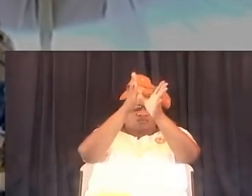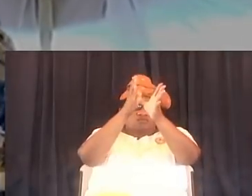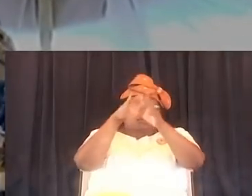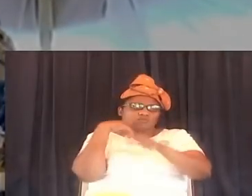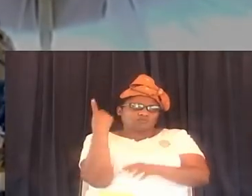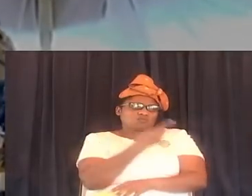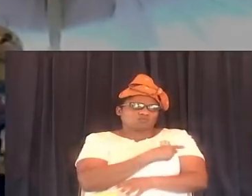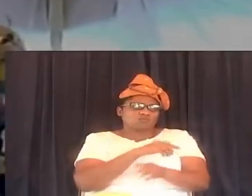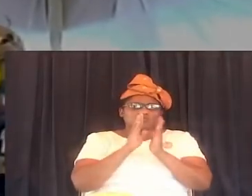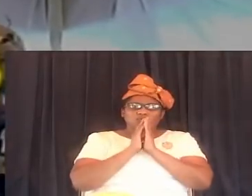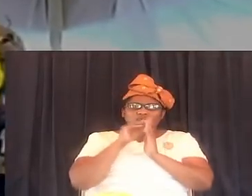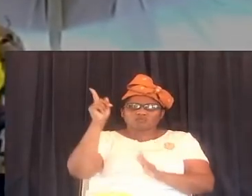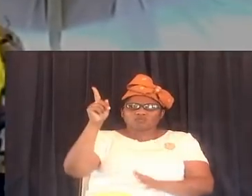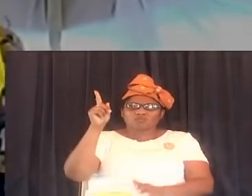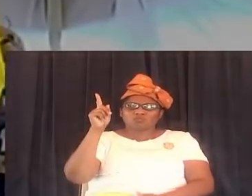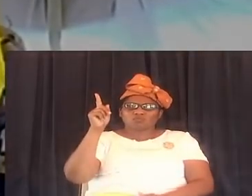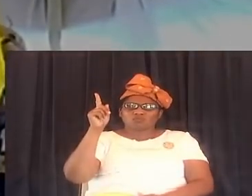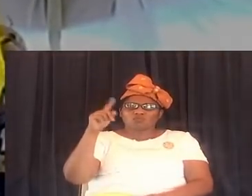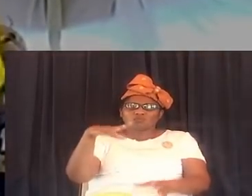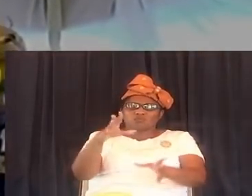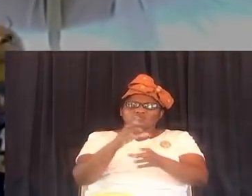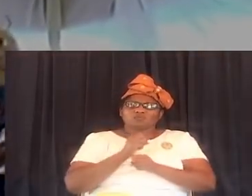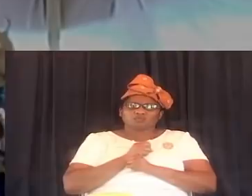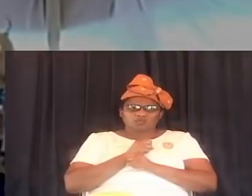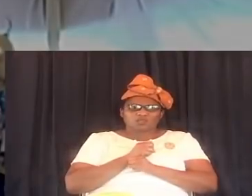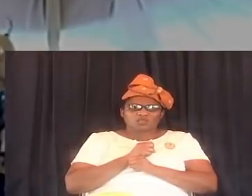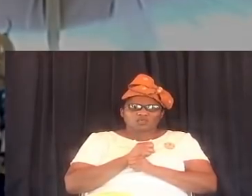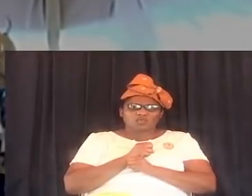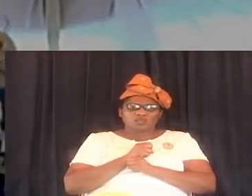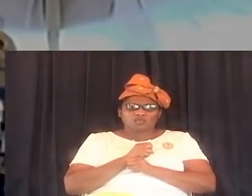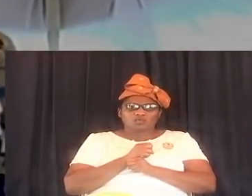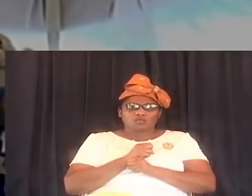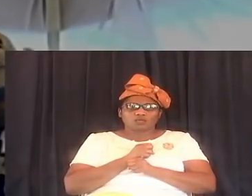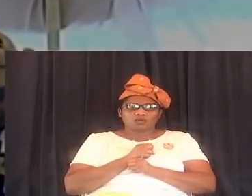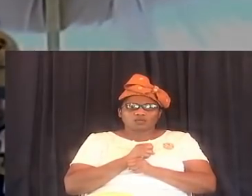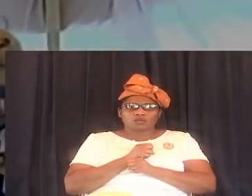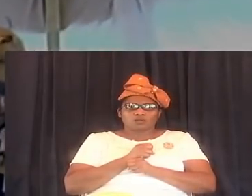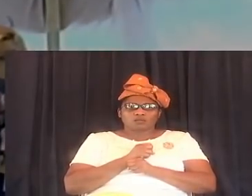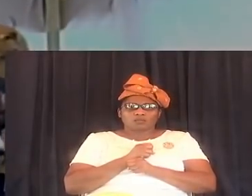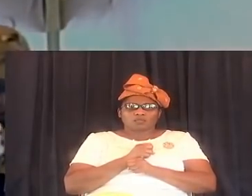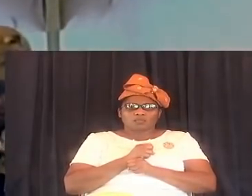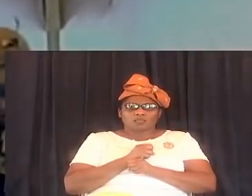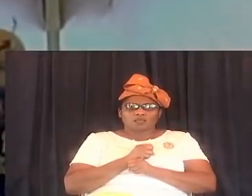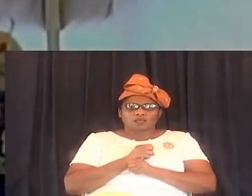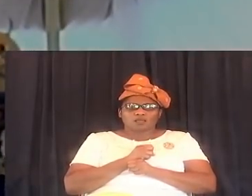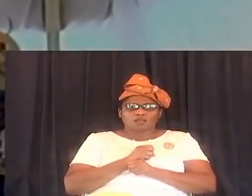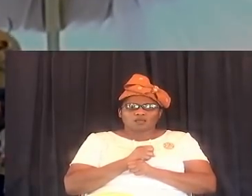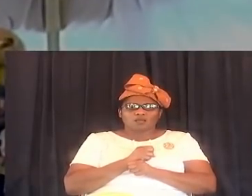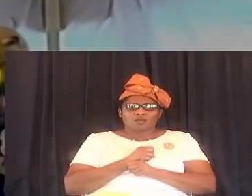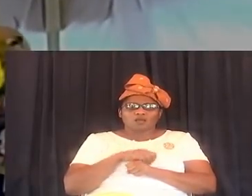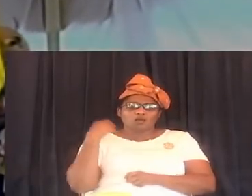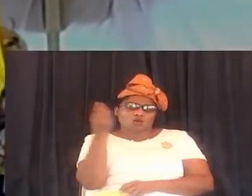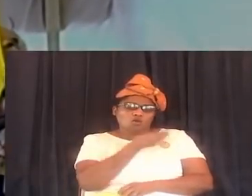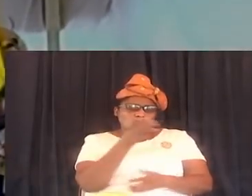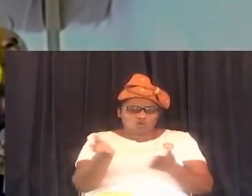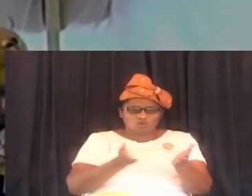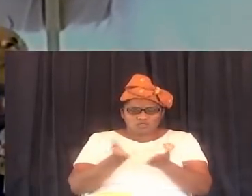God, we're asking you to take charge of this service. This service is yours. It's all about